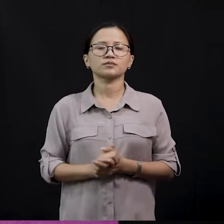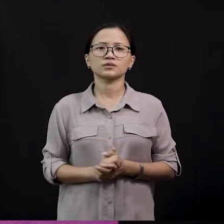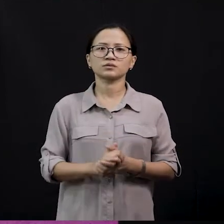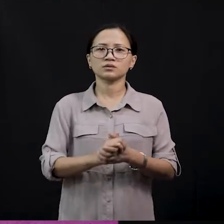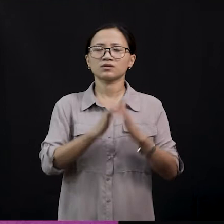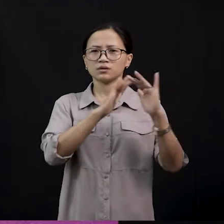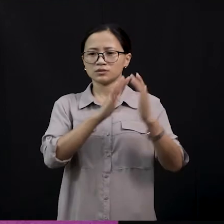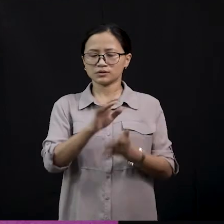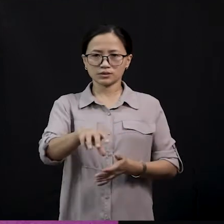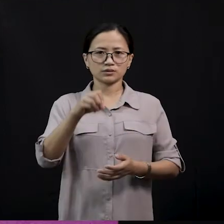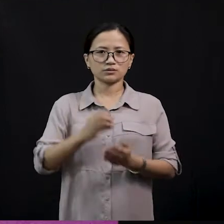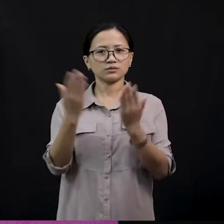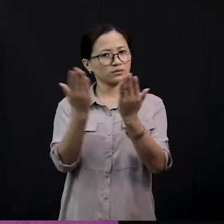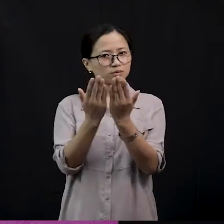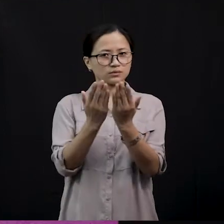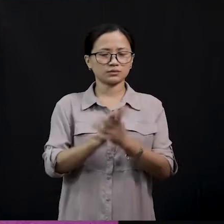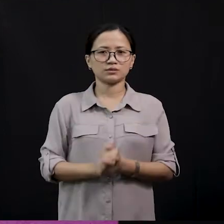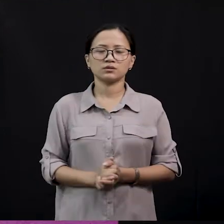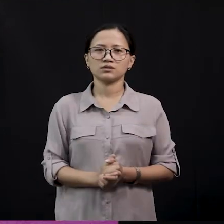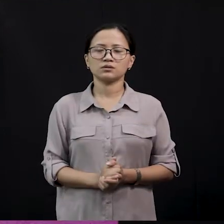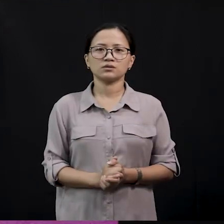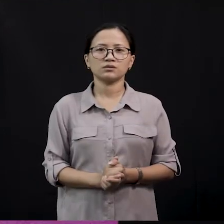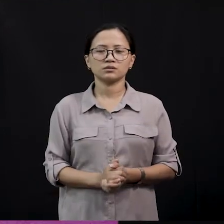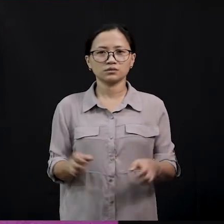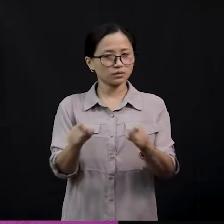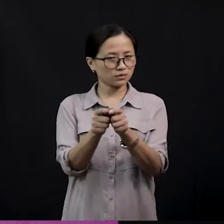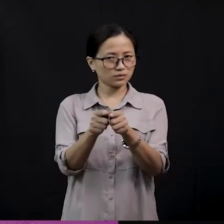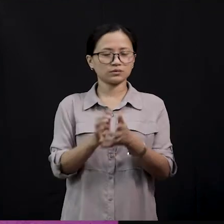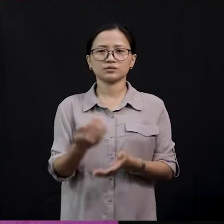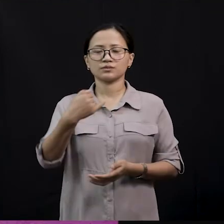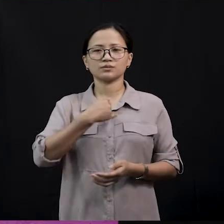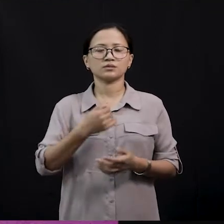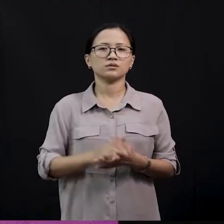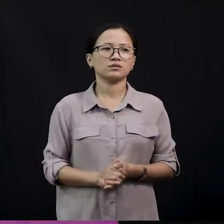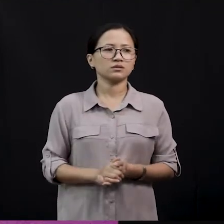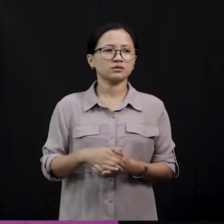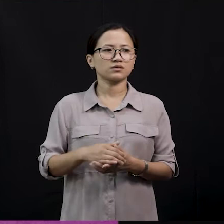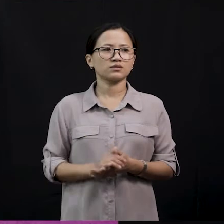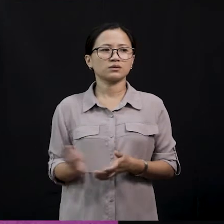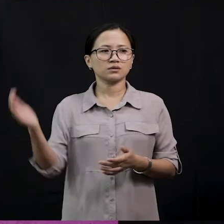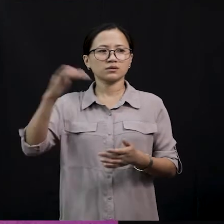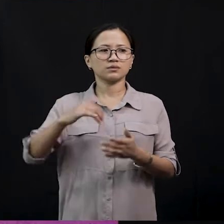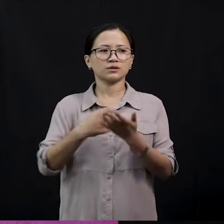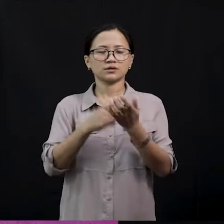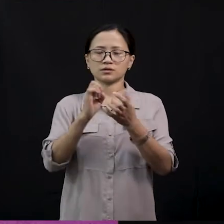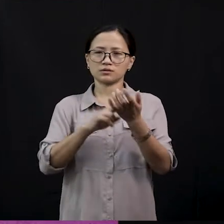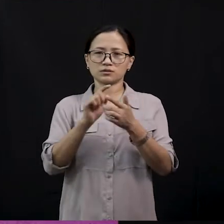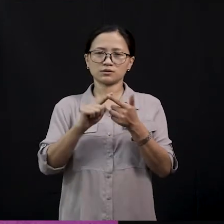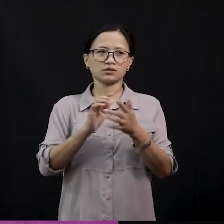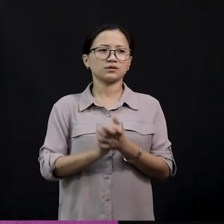would be taking out your textbook and reading this along with me. "Come and hire me," I cried, while in the